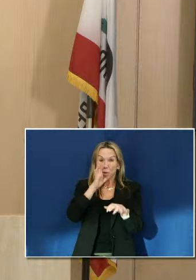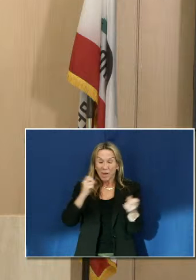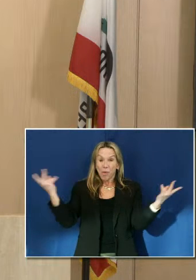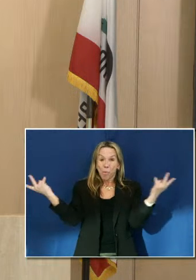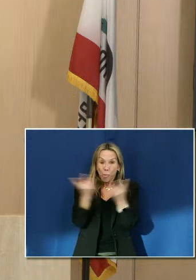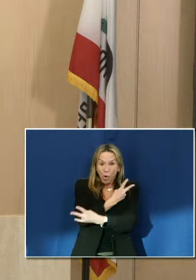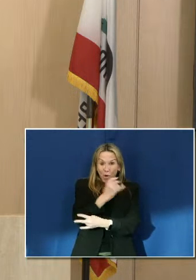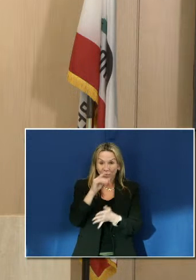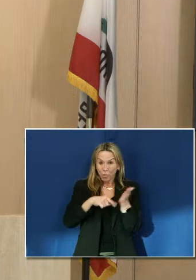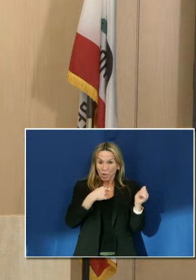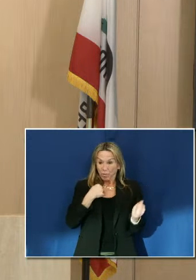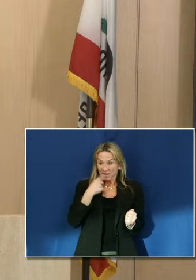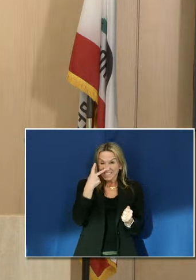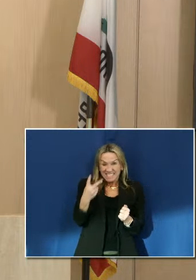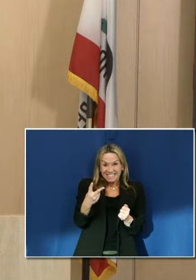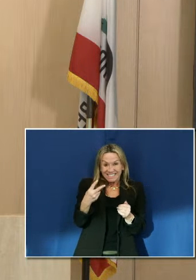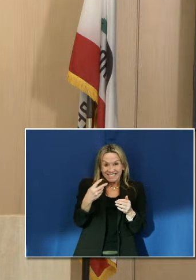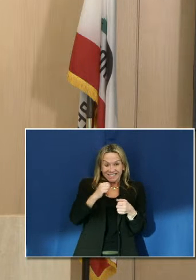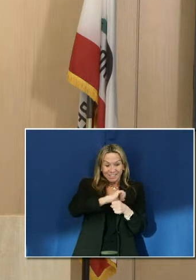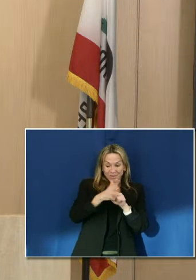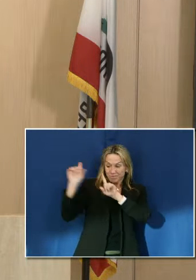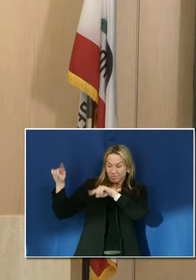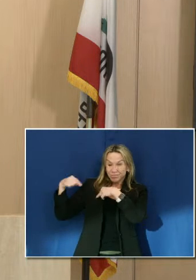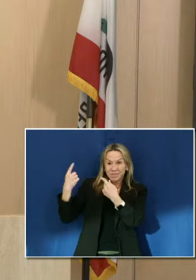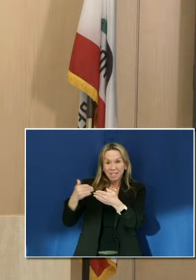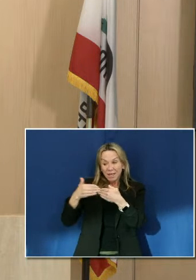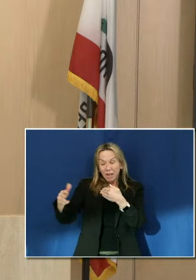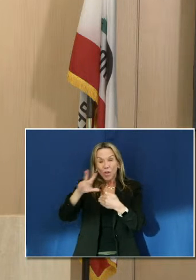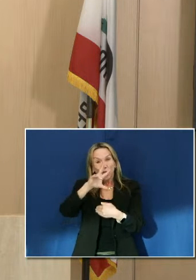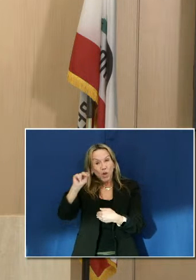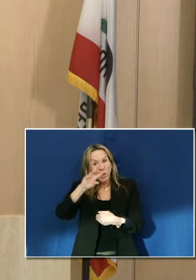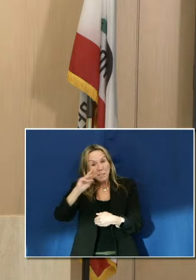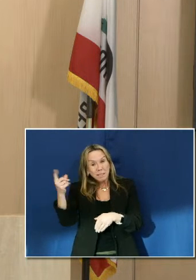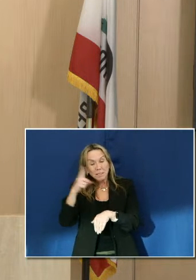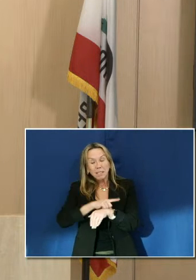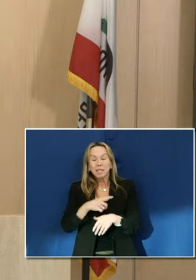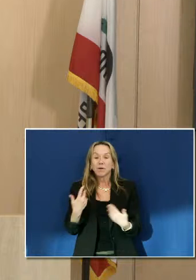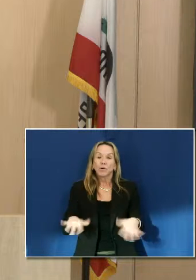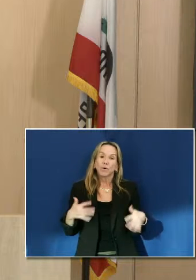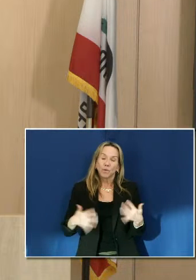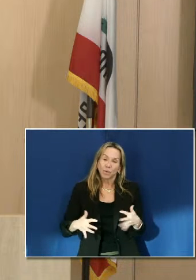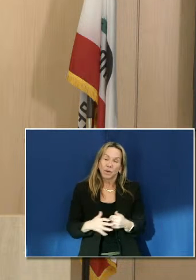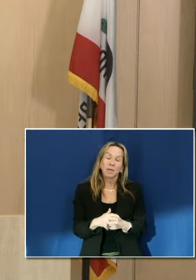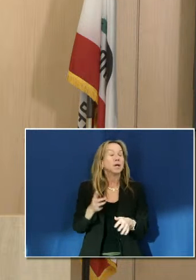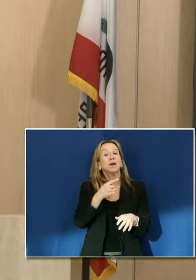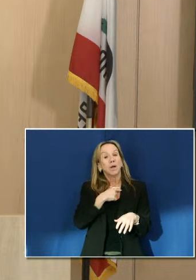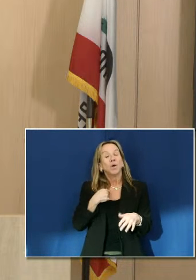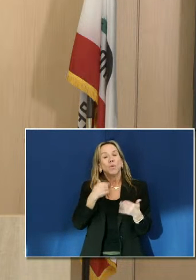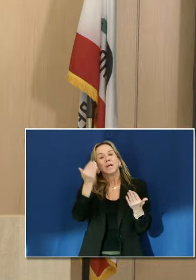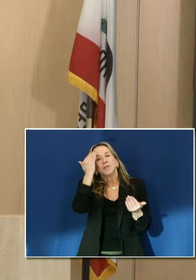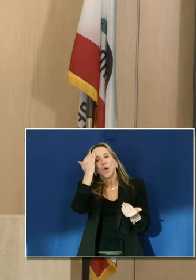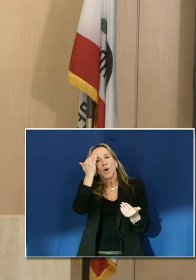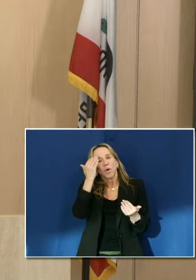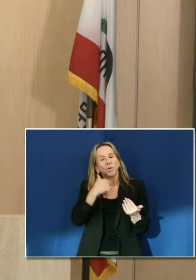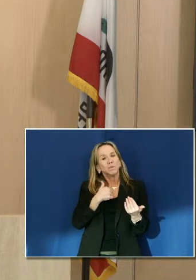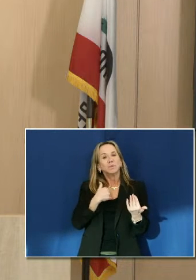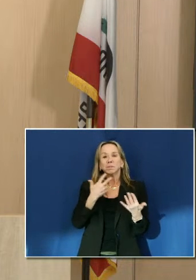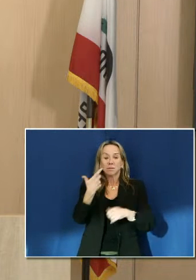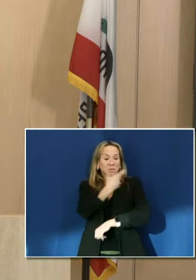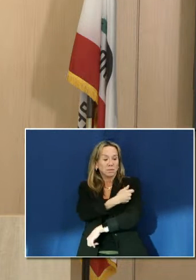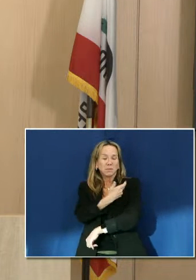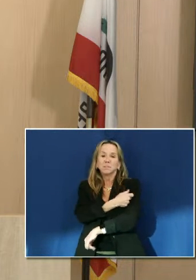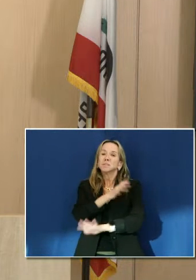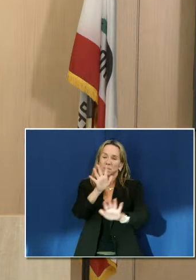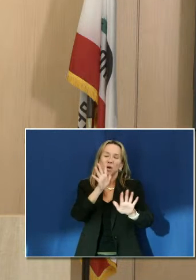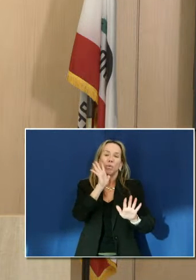crisis over the next 30 to 60 days. We're all optimistic that vaccines are going to turn the corner. As a matter of fact,